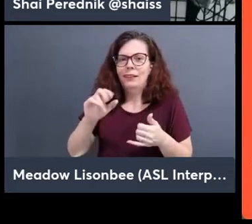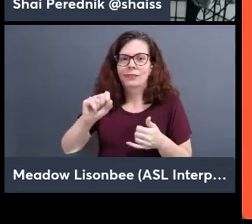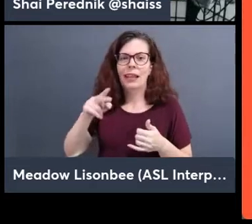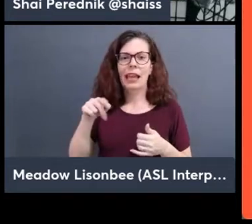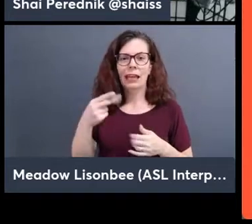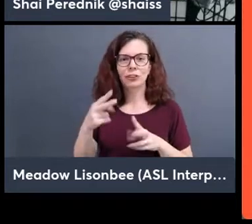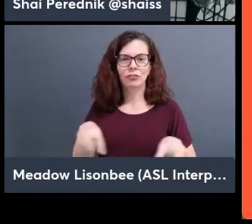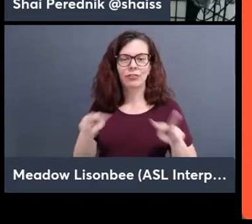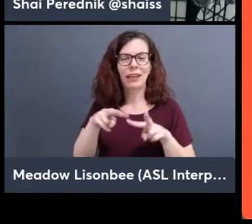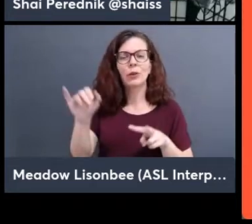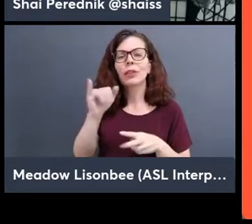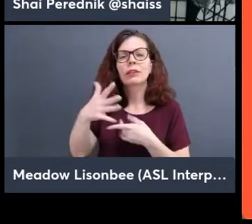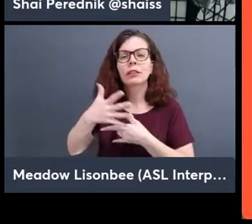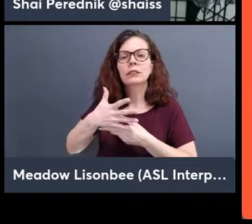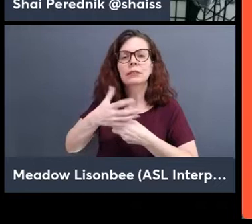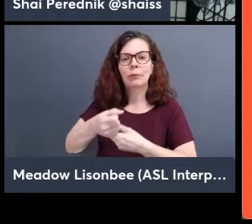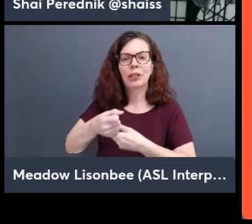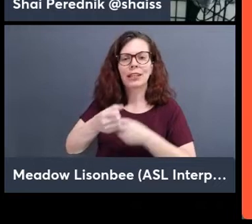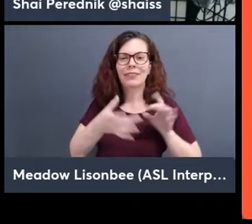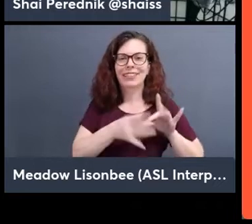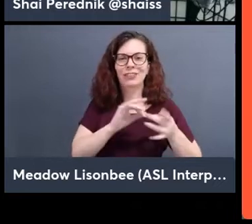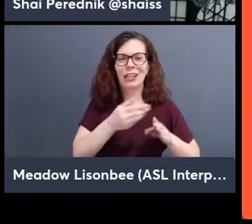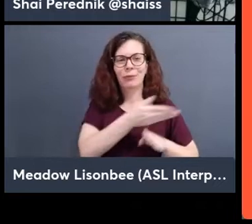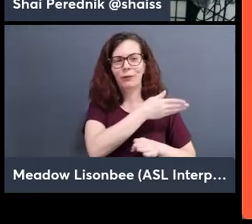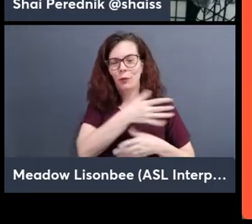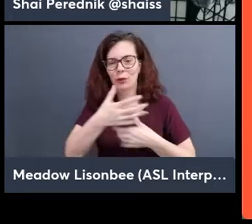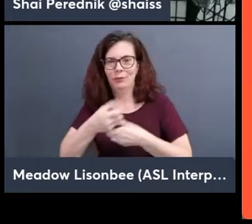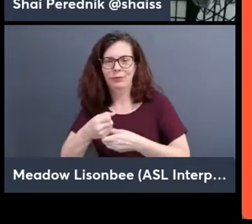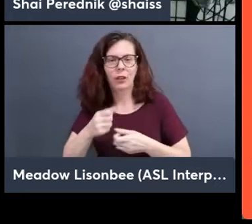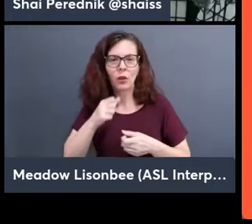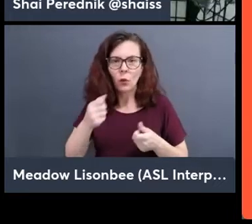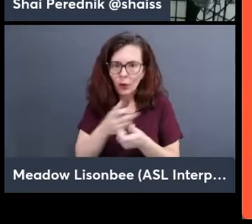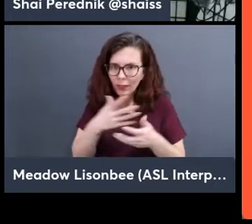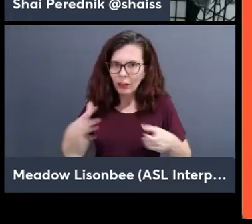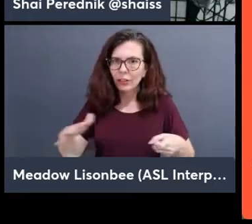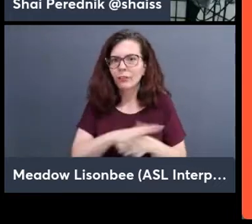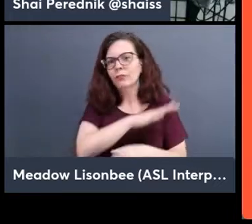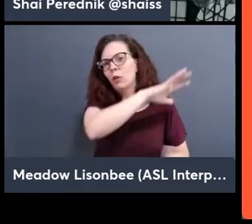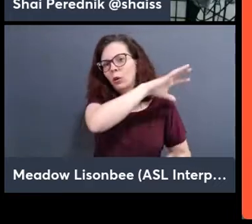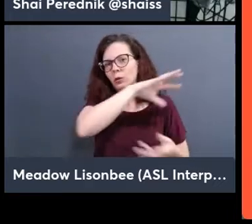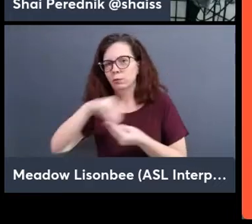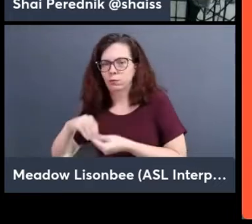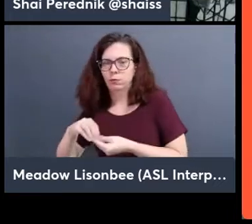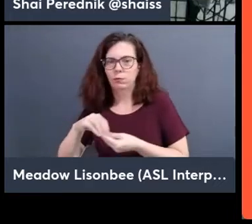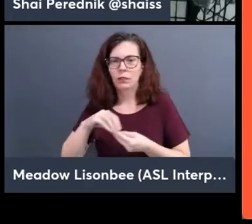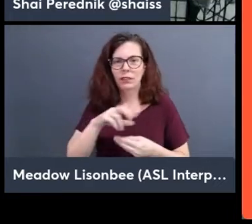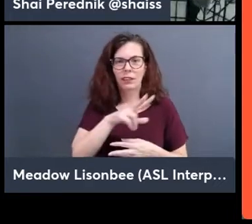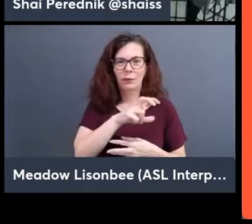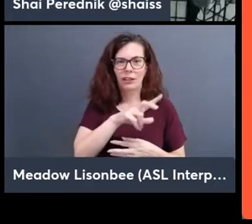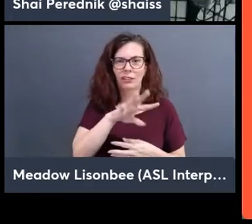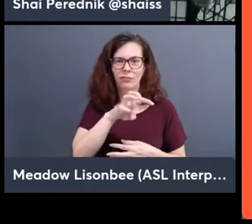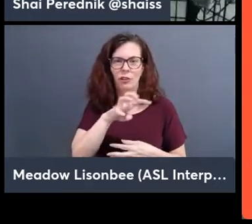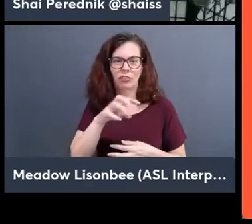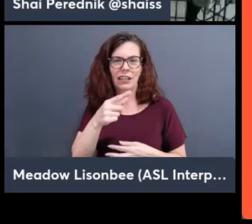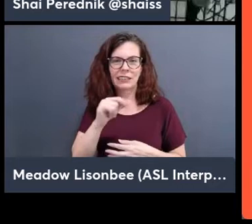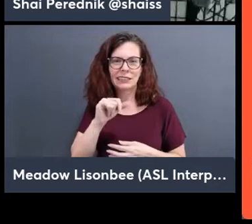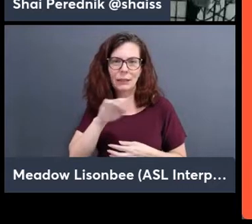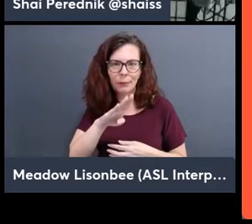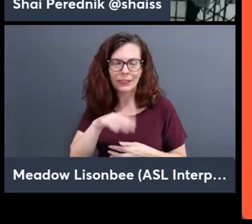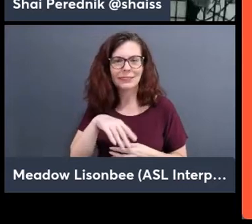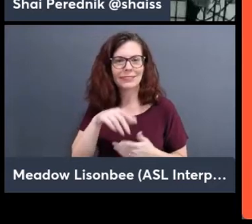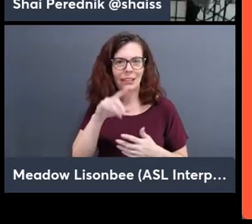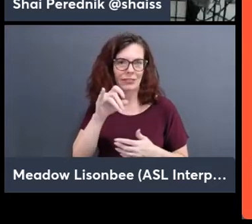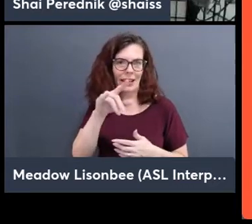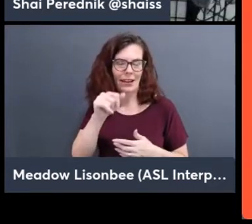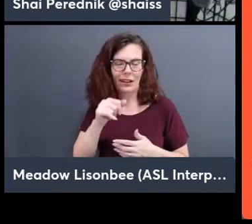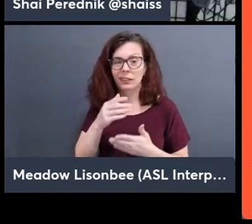almost like a summary of the chain before it without having to pull the whole entire chain and all the 300 or 400 gigabytes of data that are there today, right? In some cases,